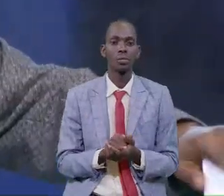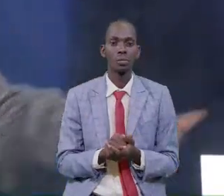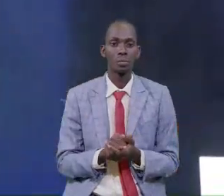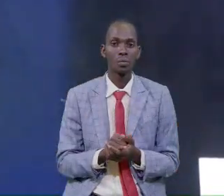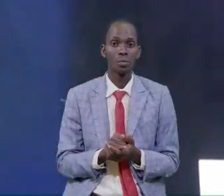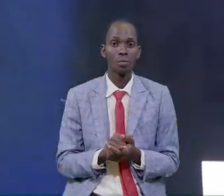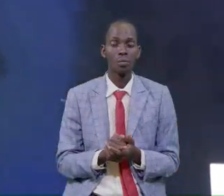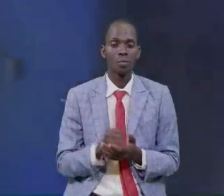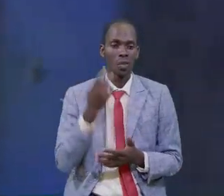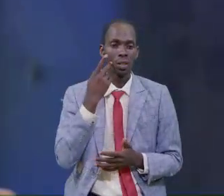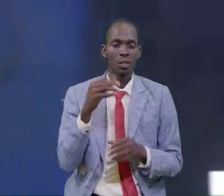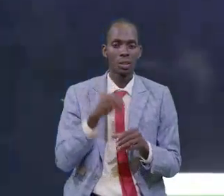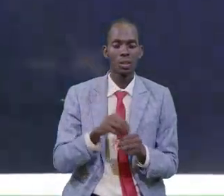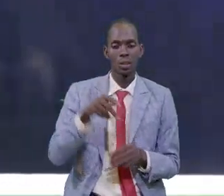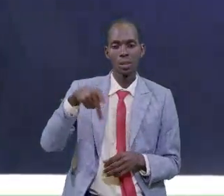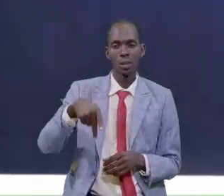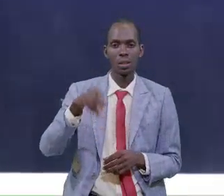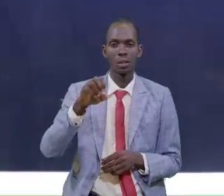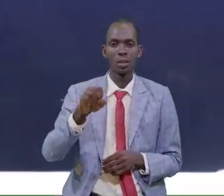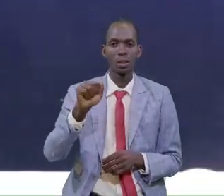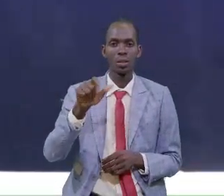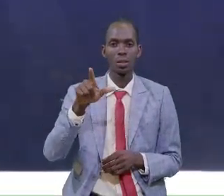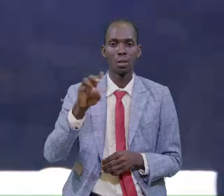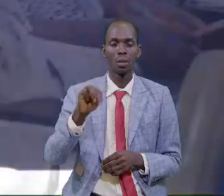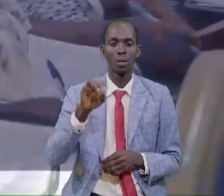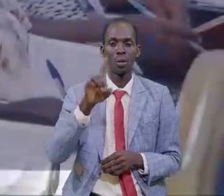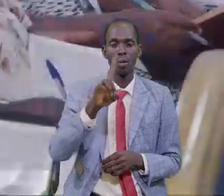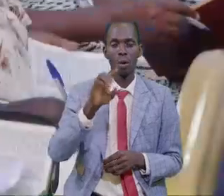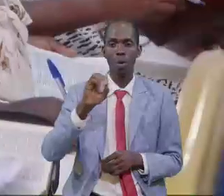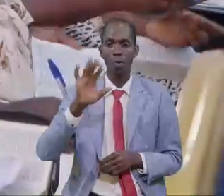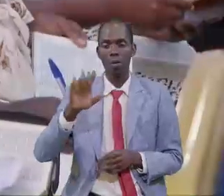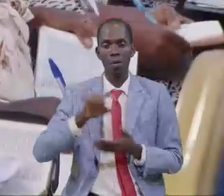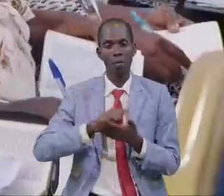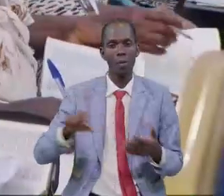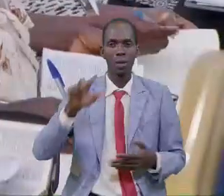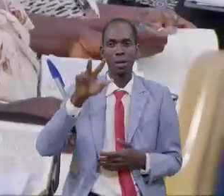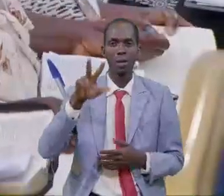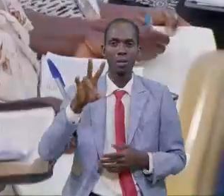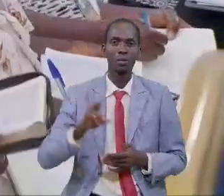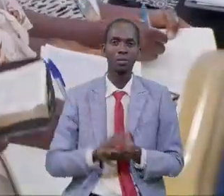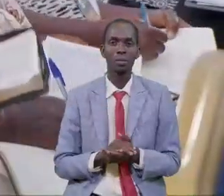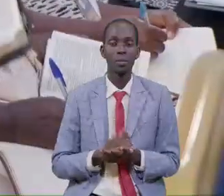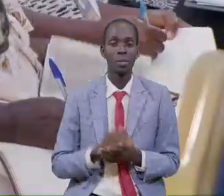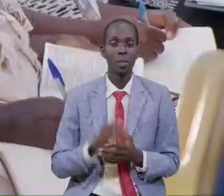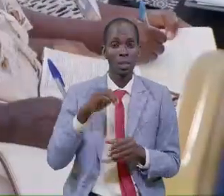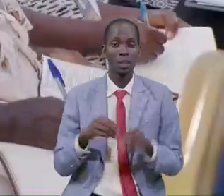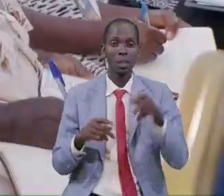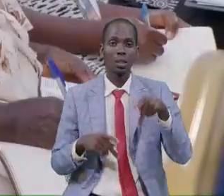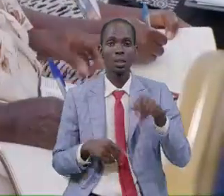Psalm 105, verse 37. In Psalm 105,